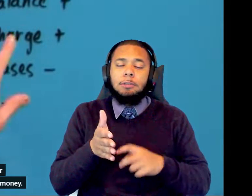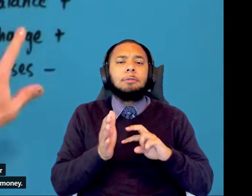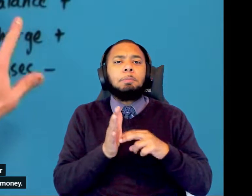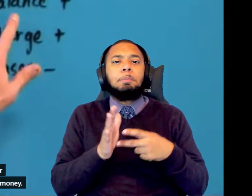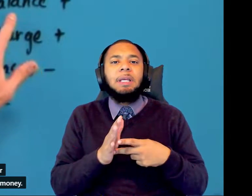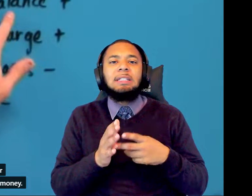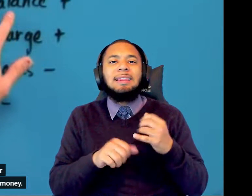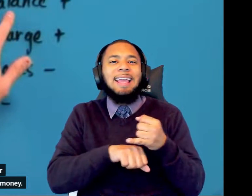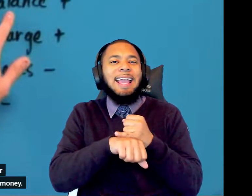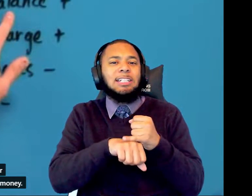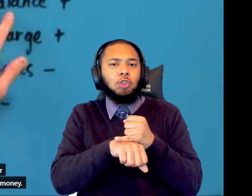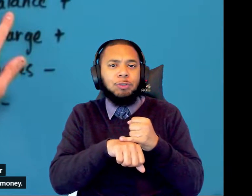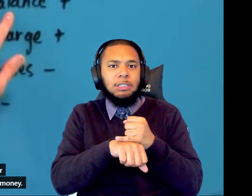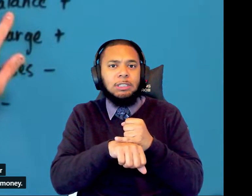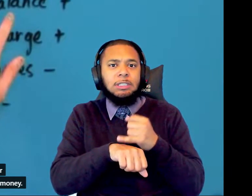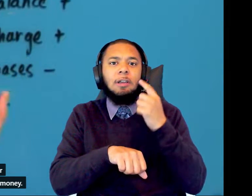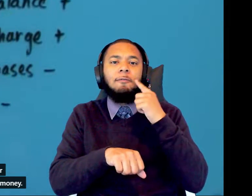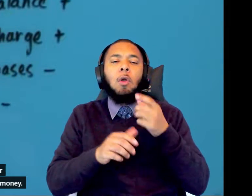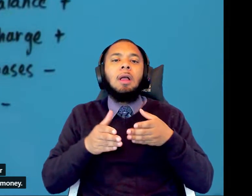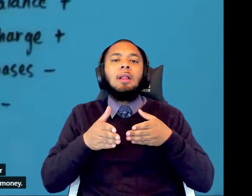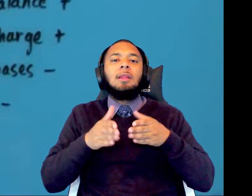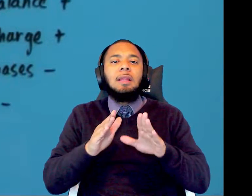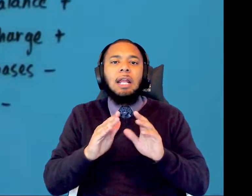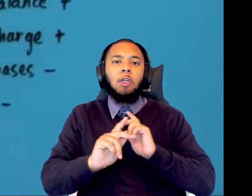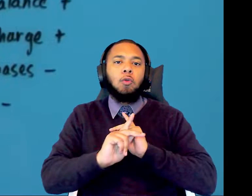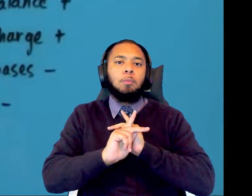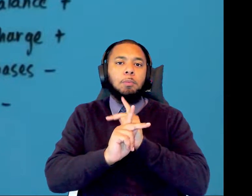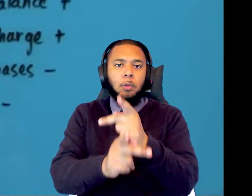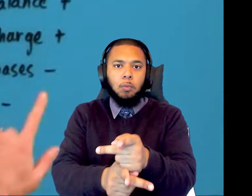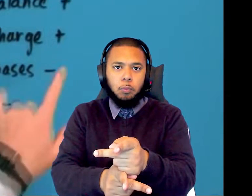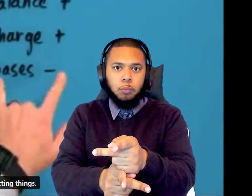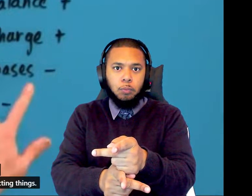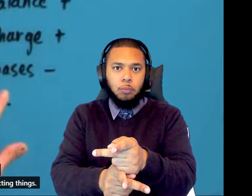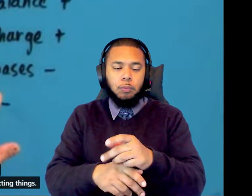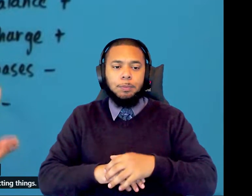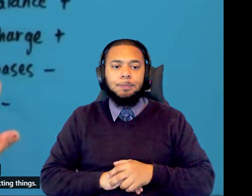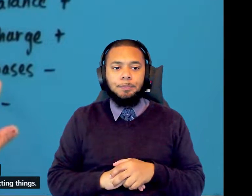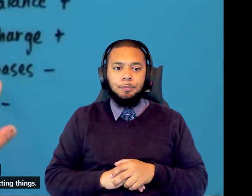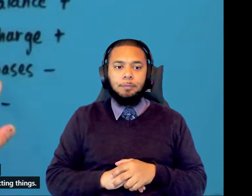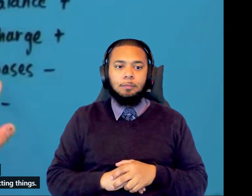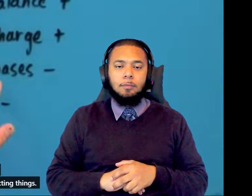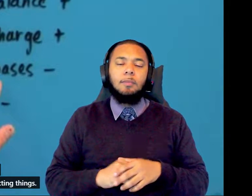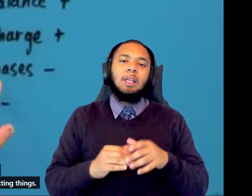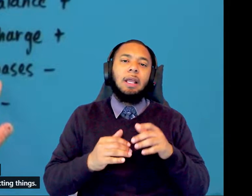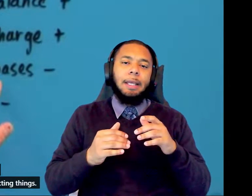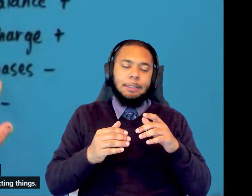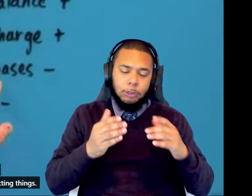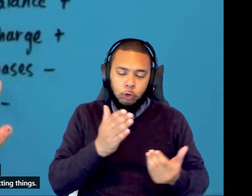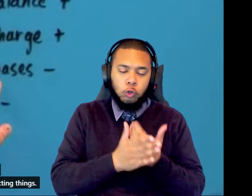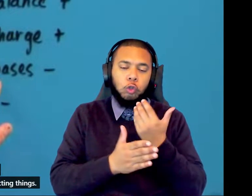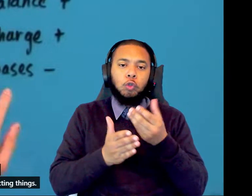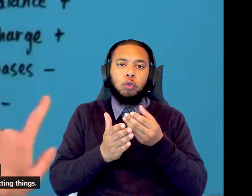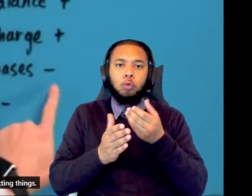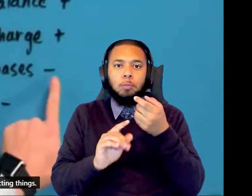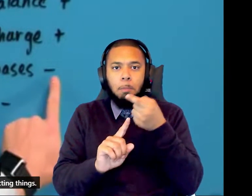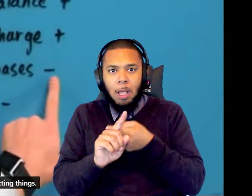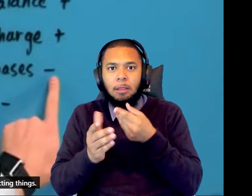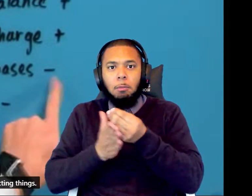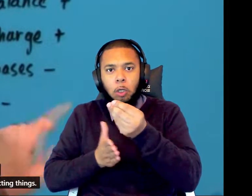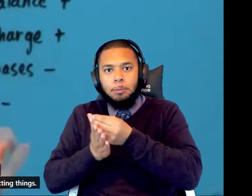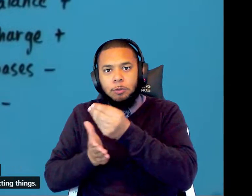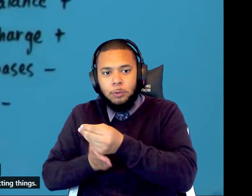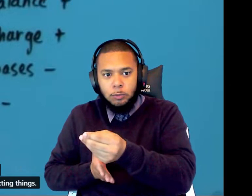you for letting you effectively borrow this money. And then they add in the new purchases here. Then they